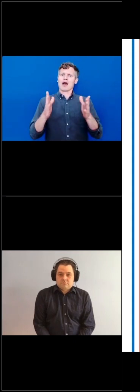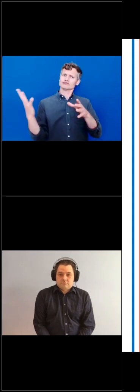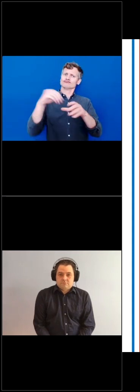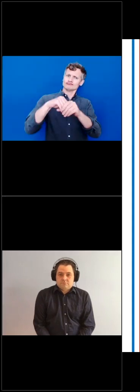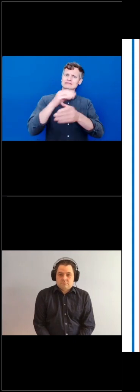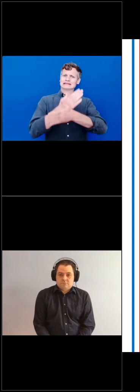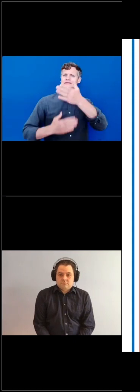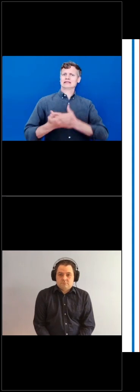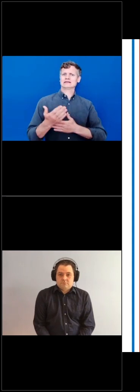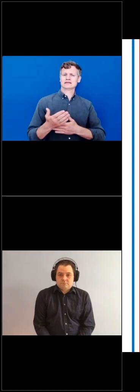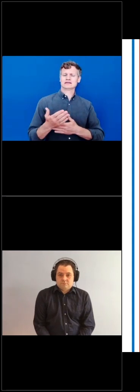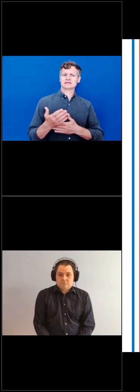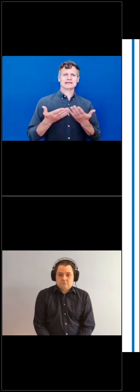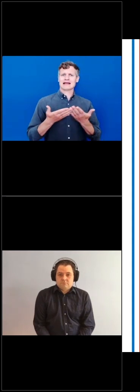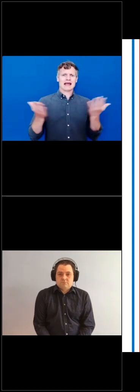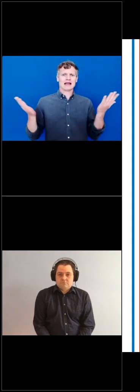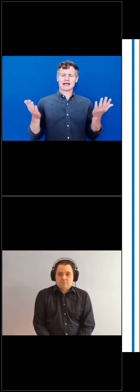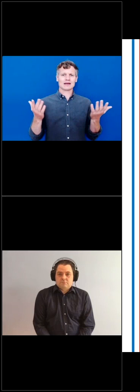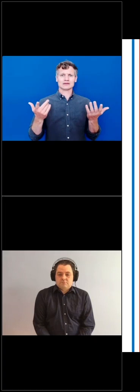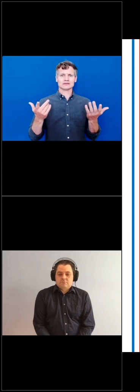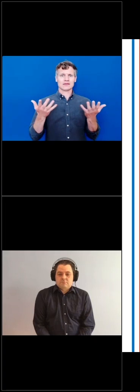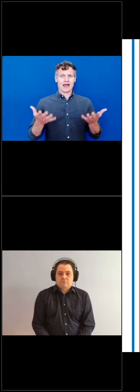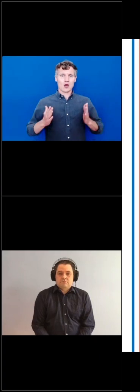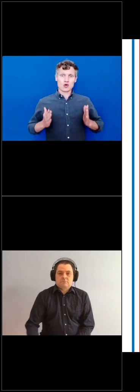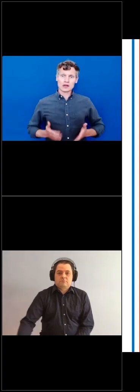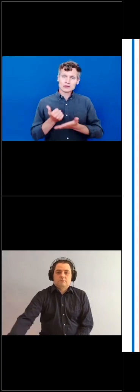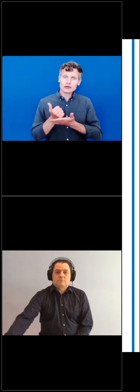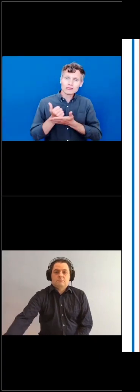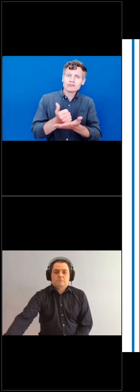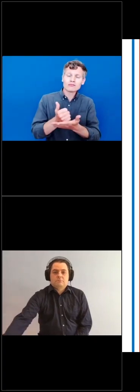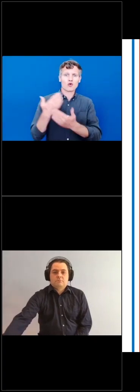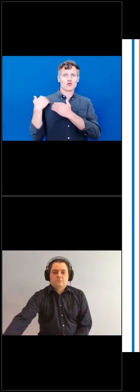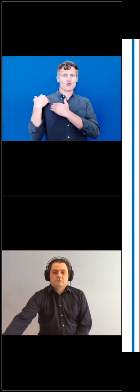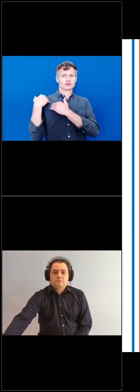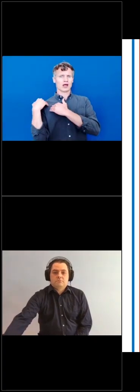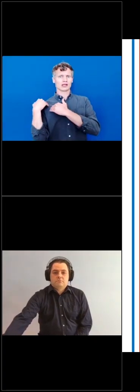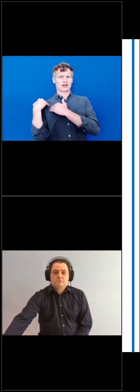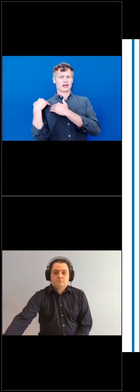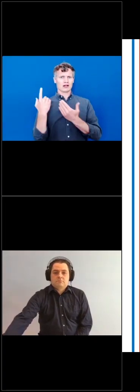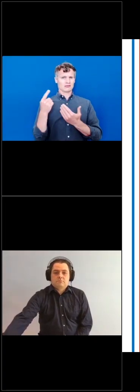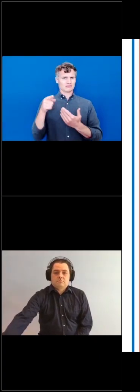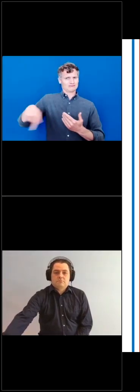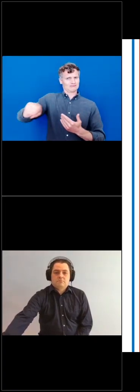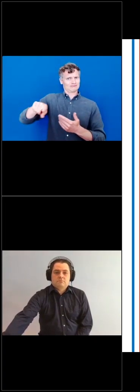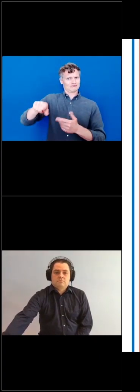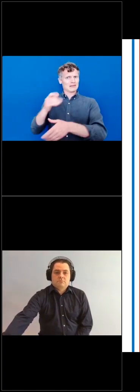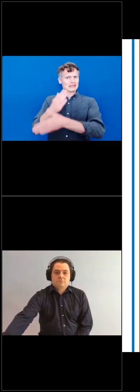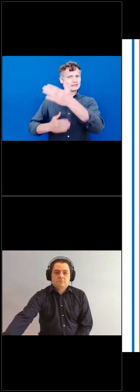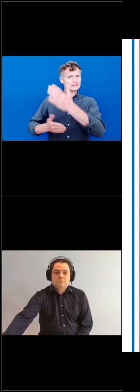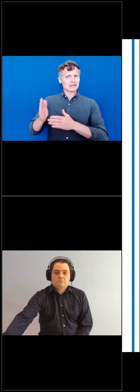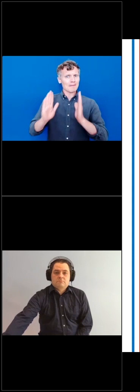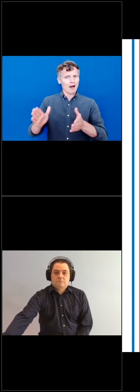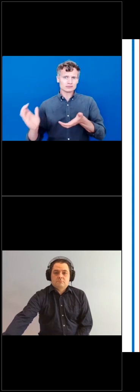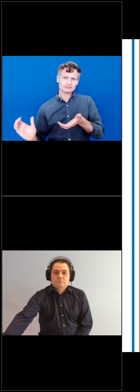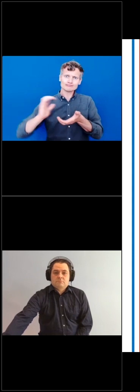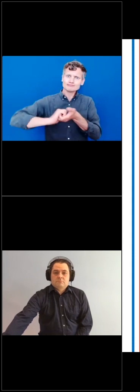actions to respond to the needs of persons with disabilities and to ensure their meaningful participation and engagement, like Chuchu